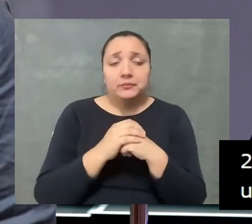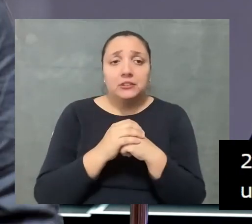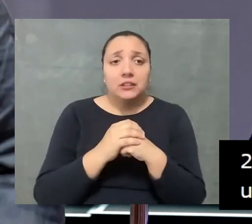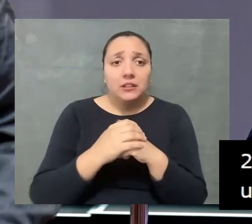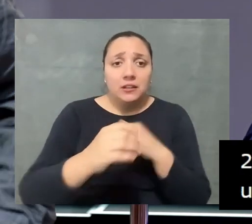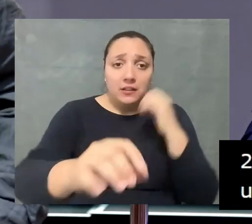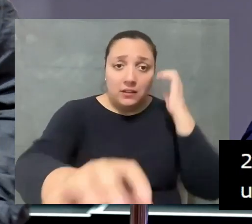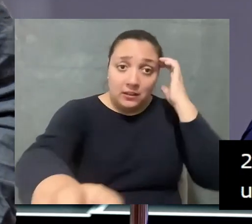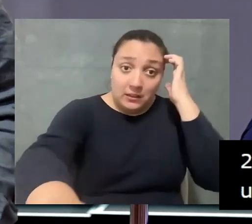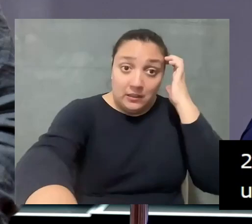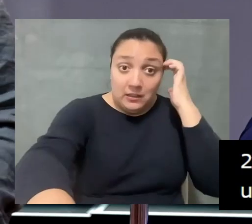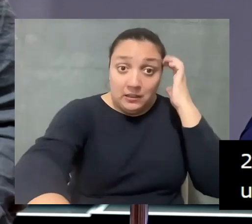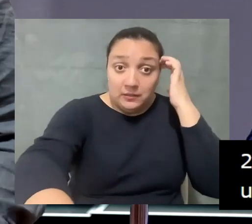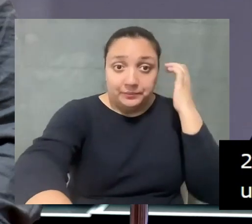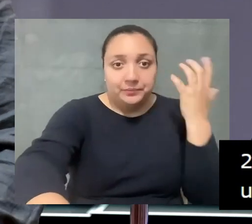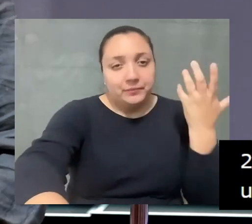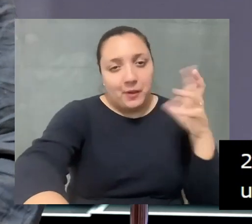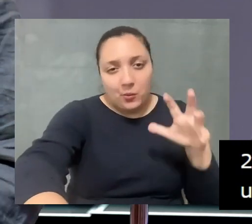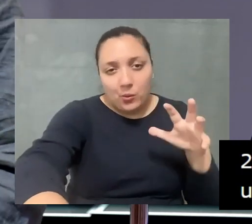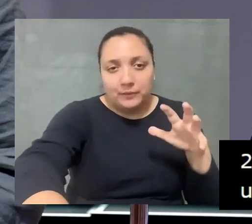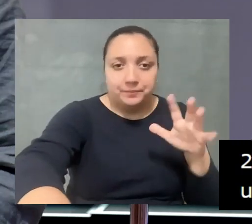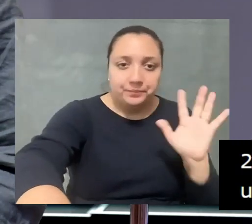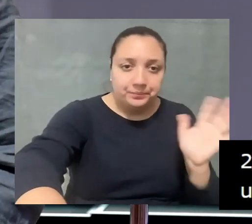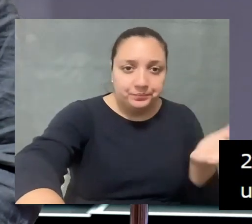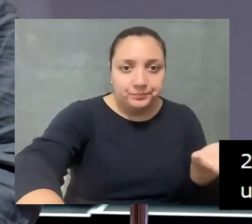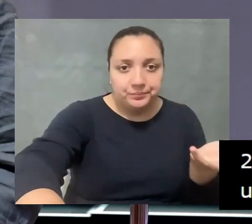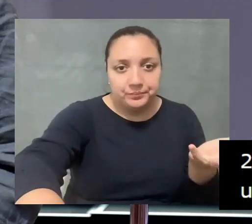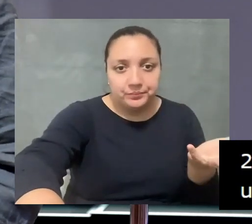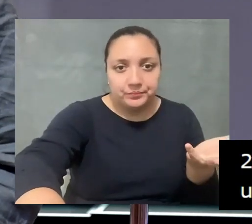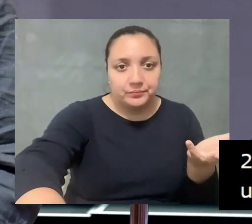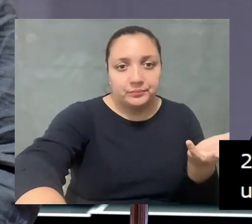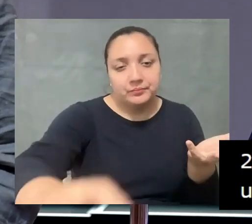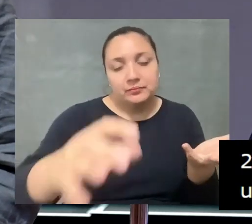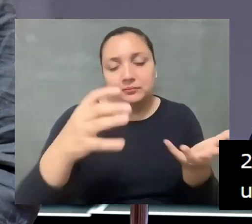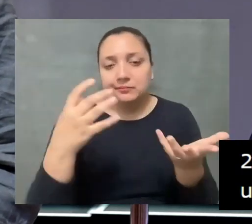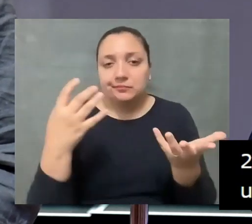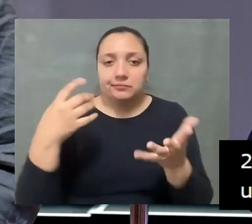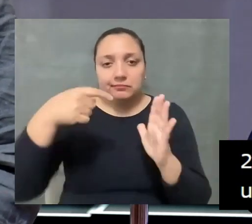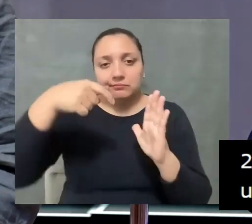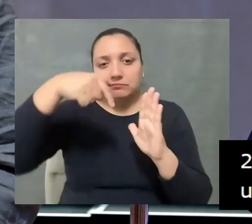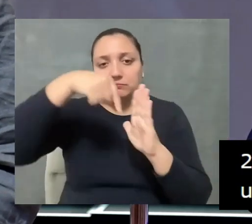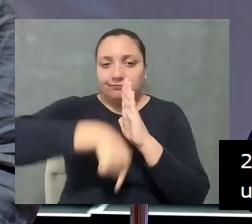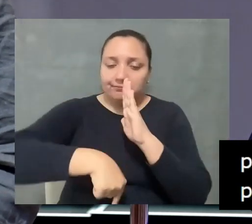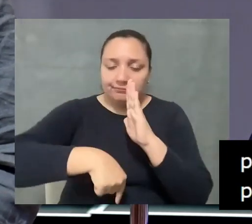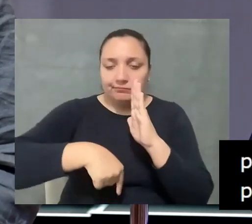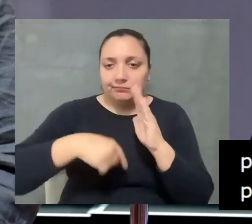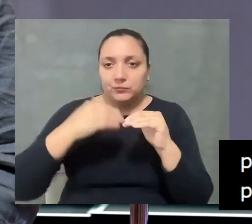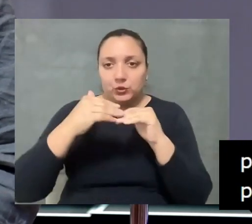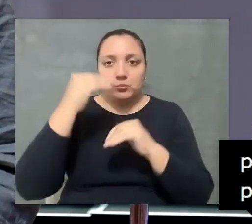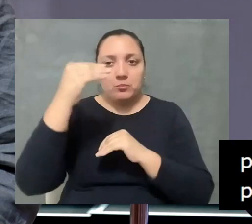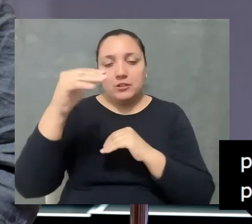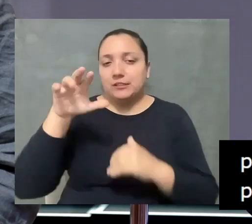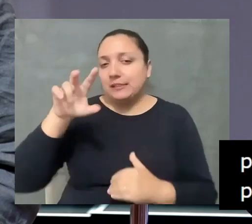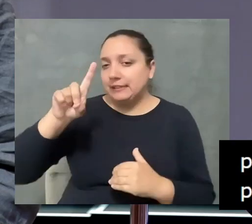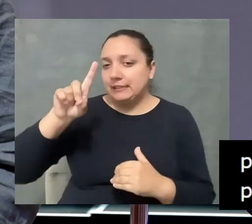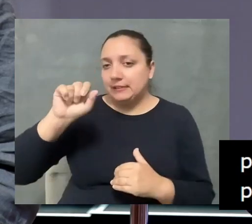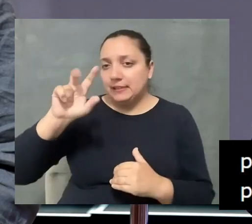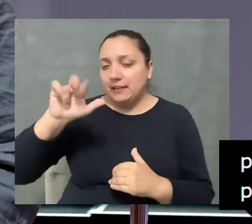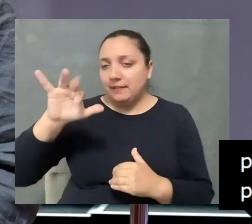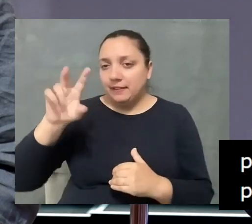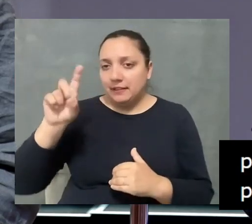I won't go too much into what David has mentioned. We do all of these things